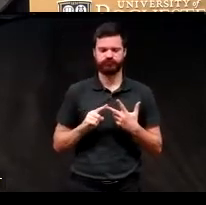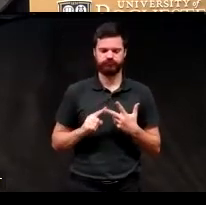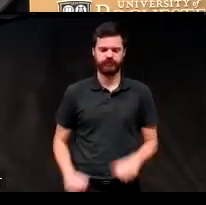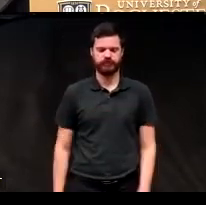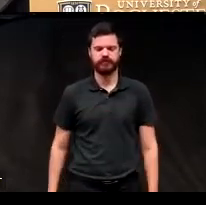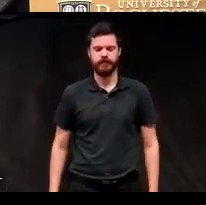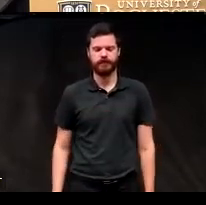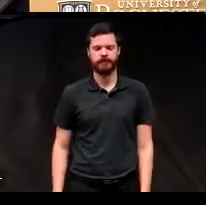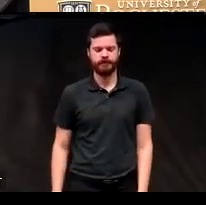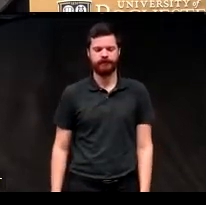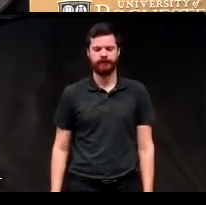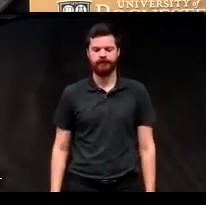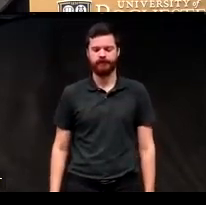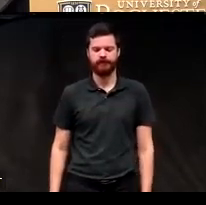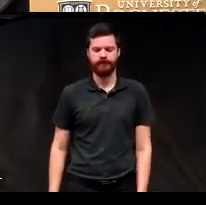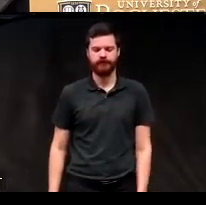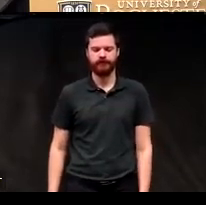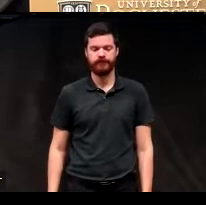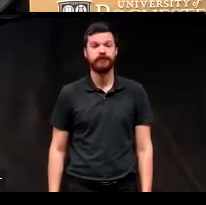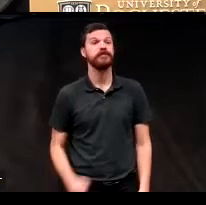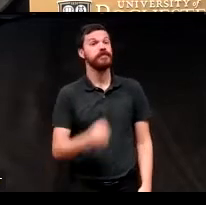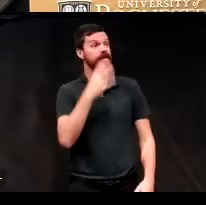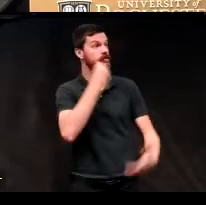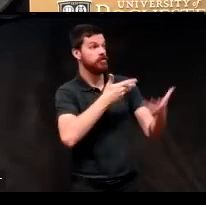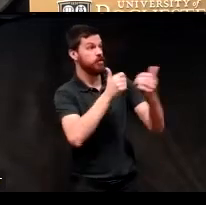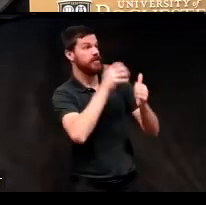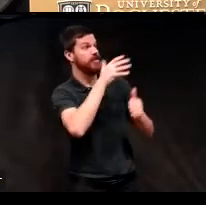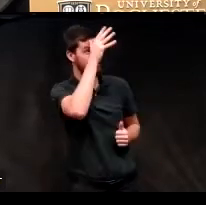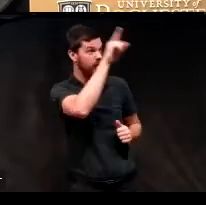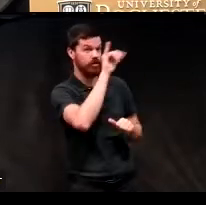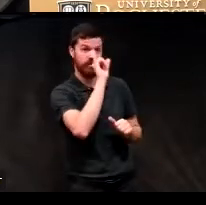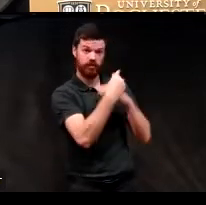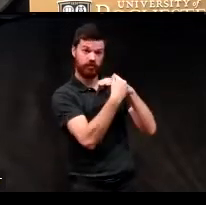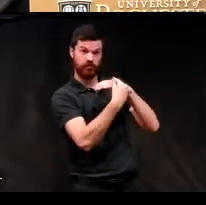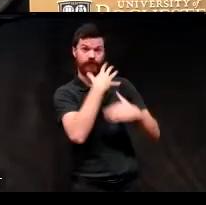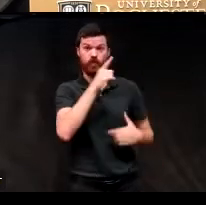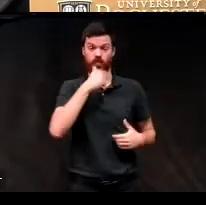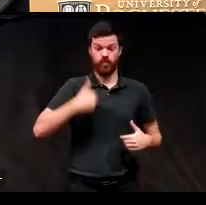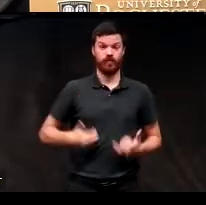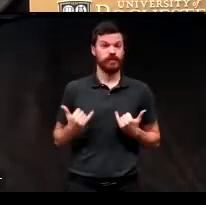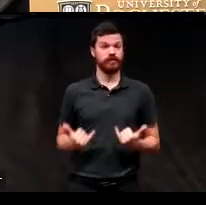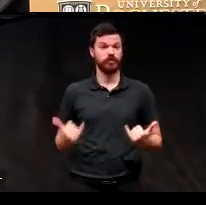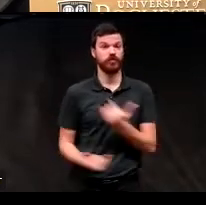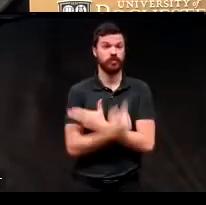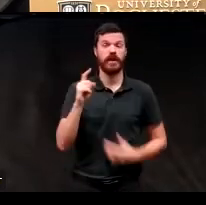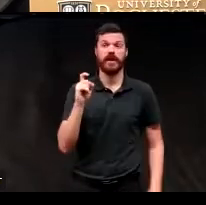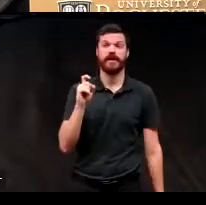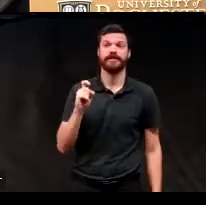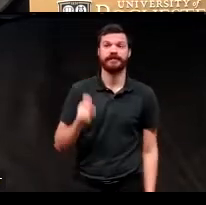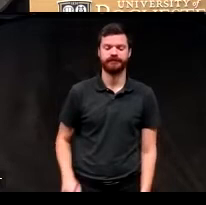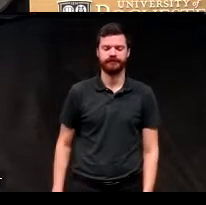And do you believe your experiences with your parents have any effect on who you are today?